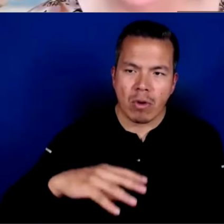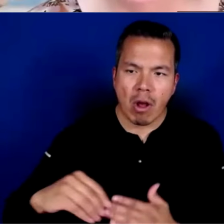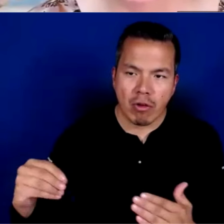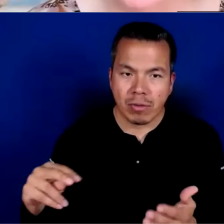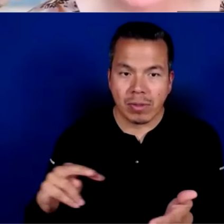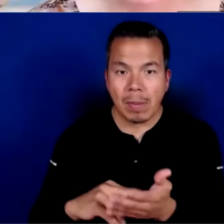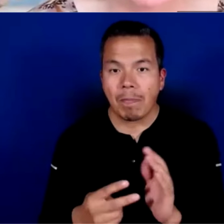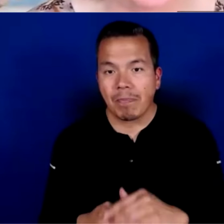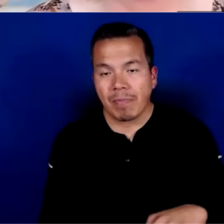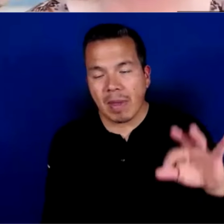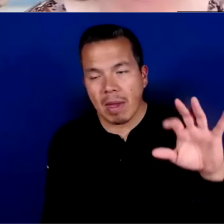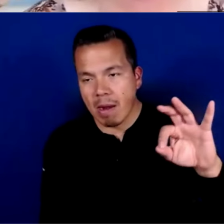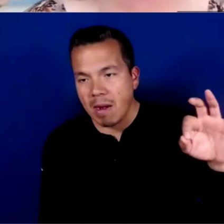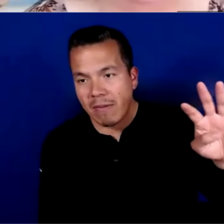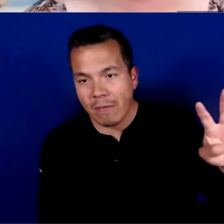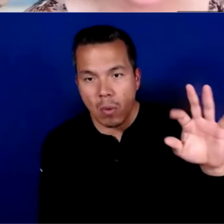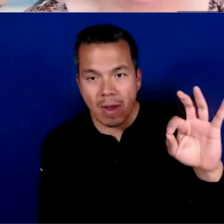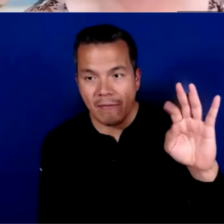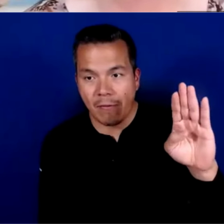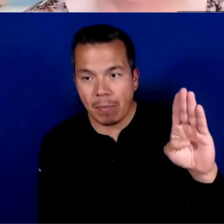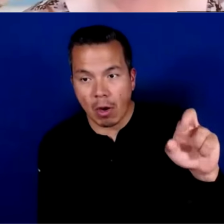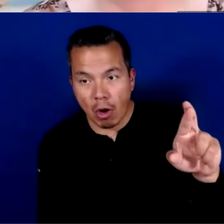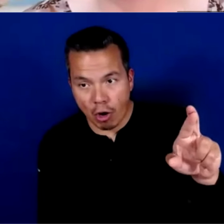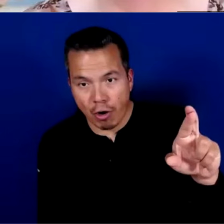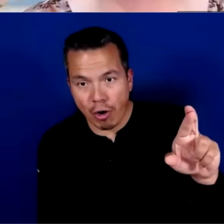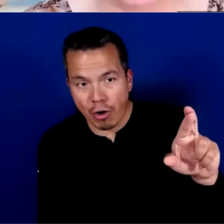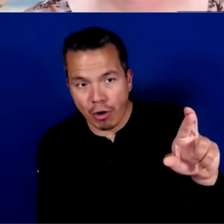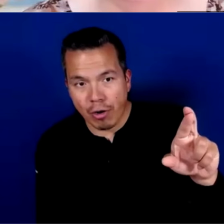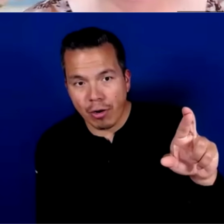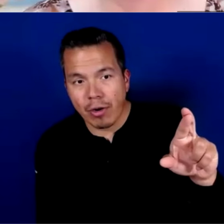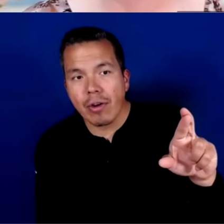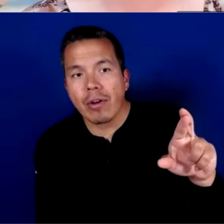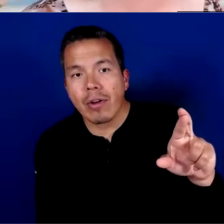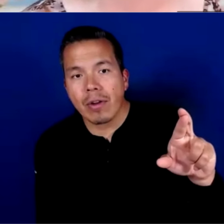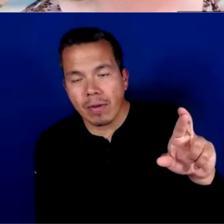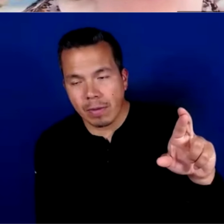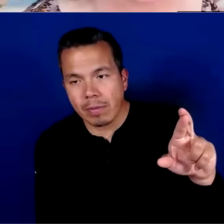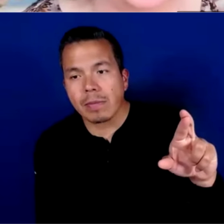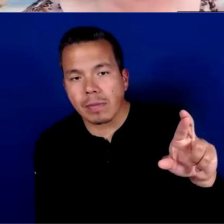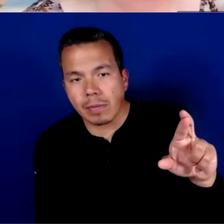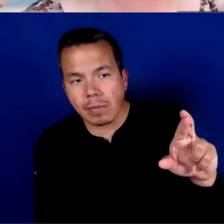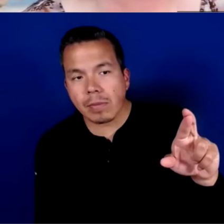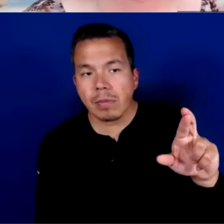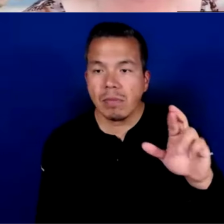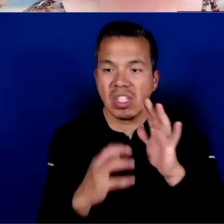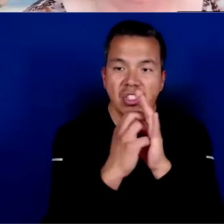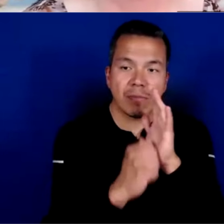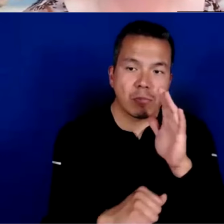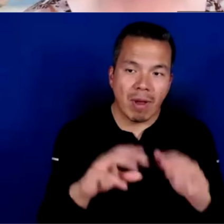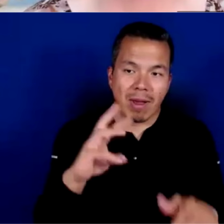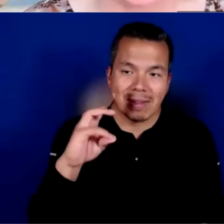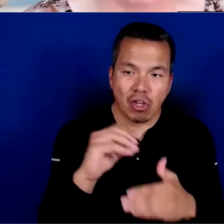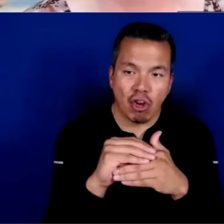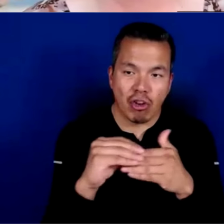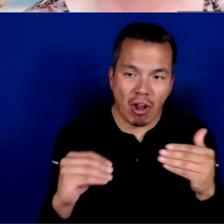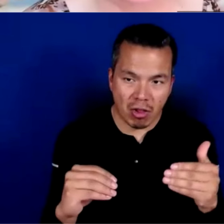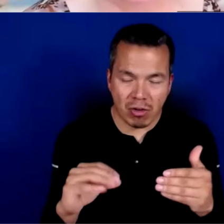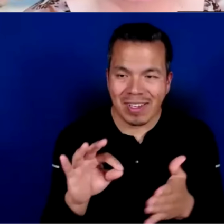their $994 SSI federal benefit rate, we subtract the $600